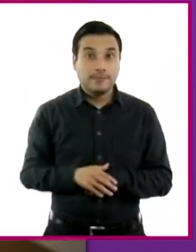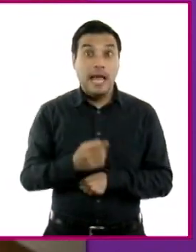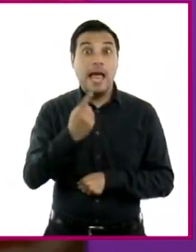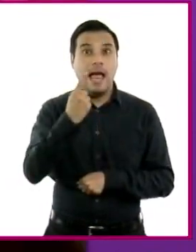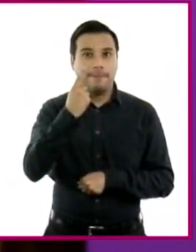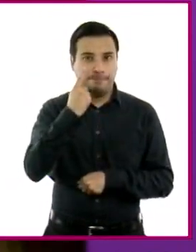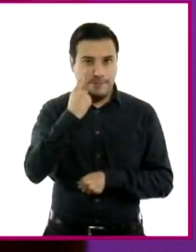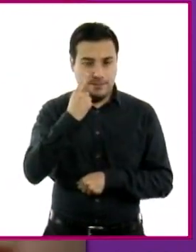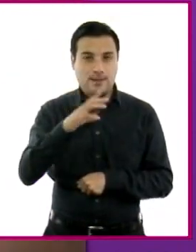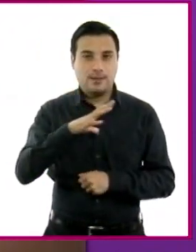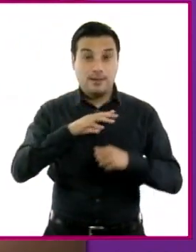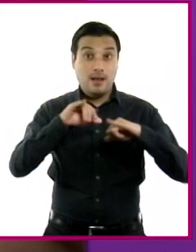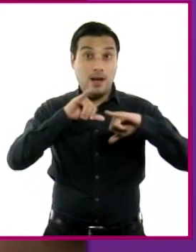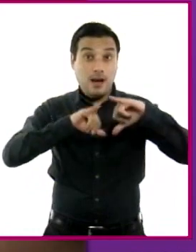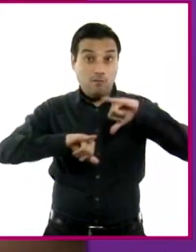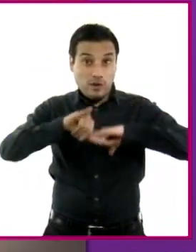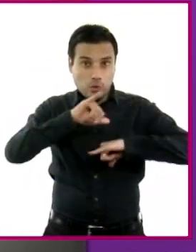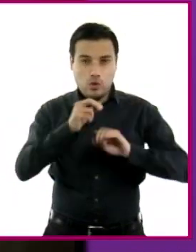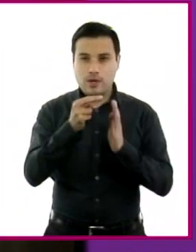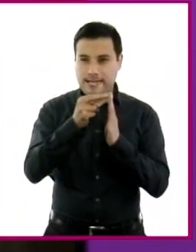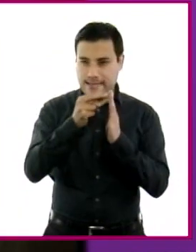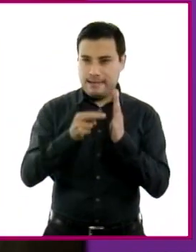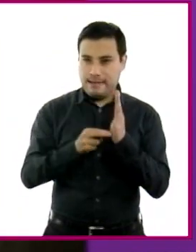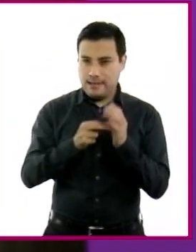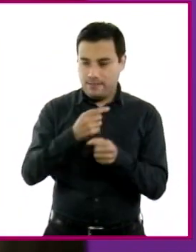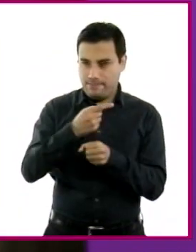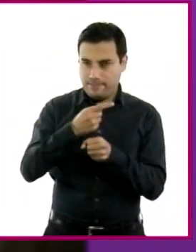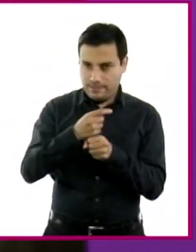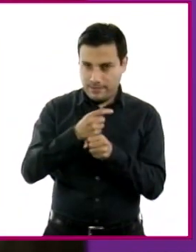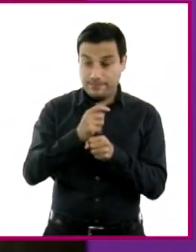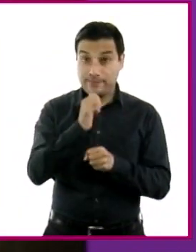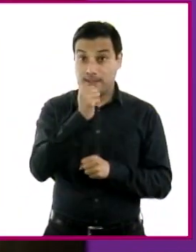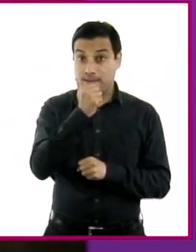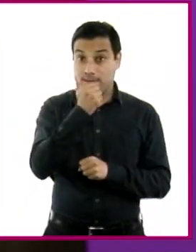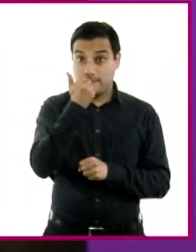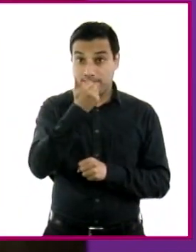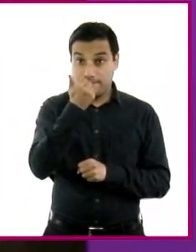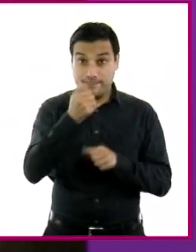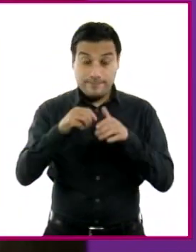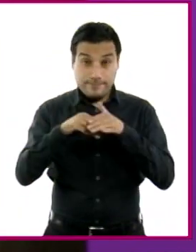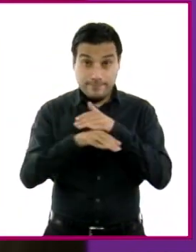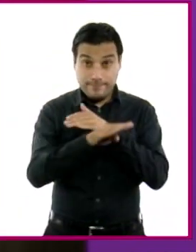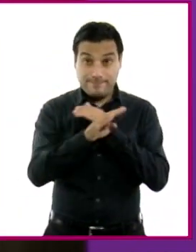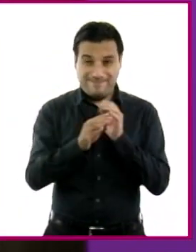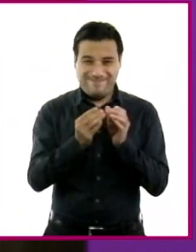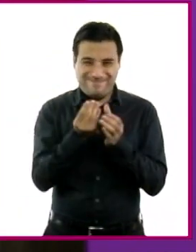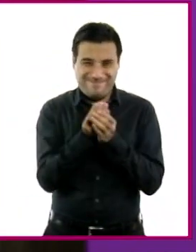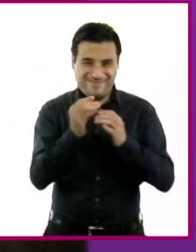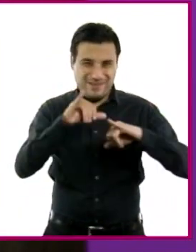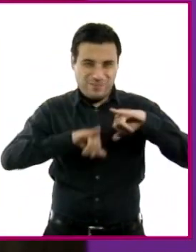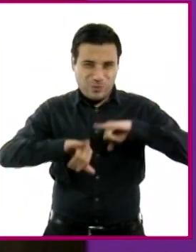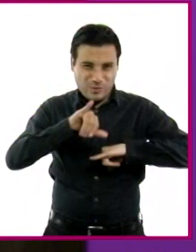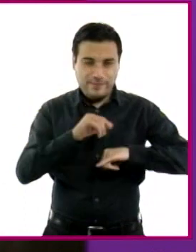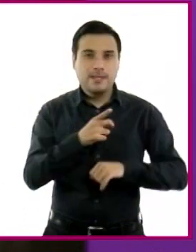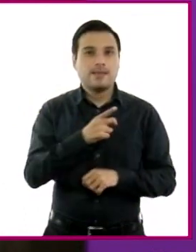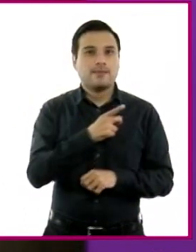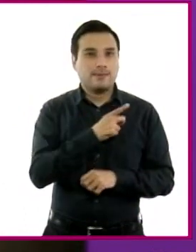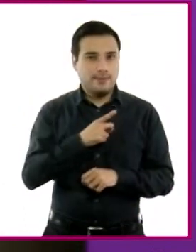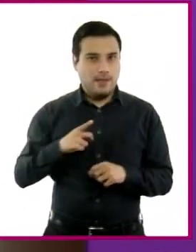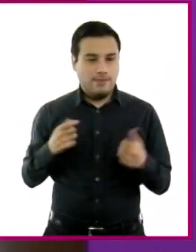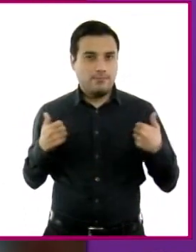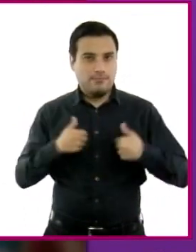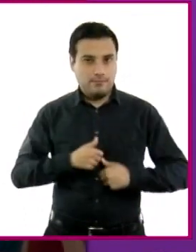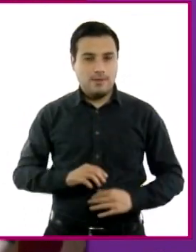laboratory. The first rule should be students must wear a lab coat when they are in the